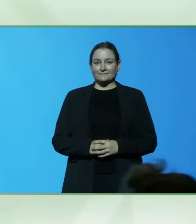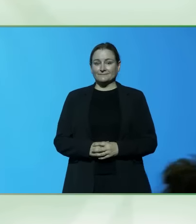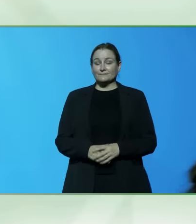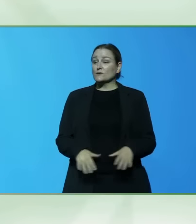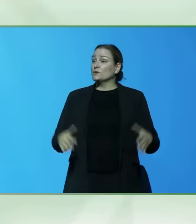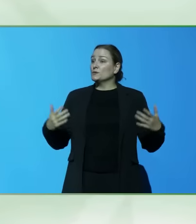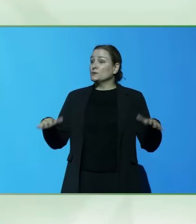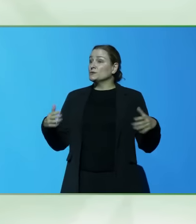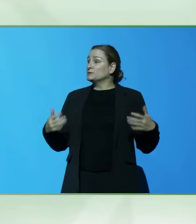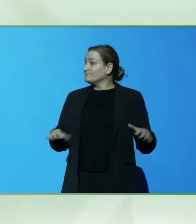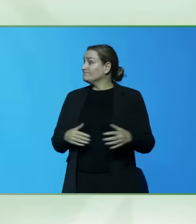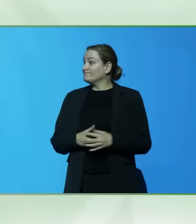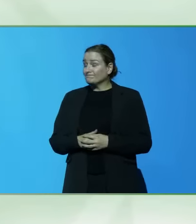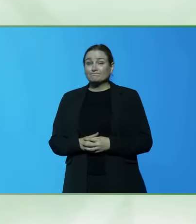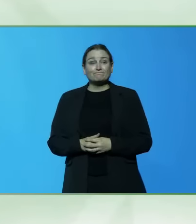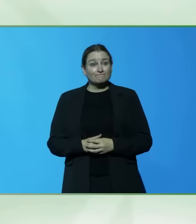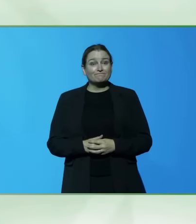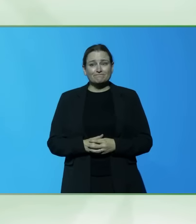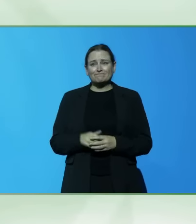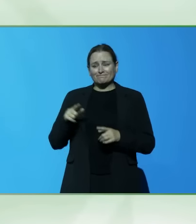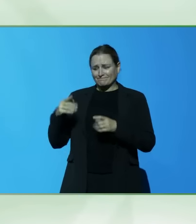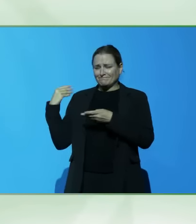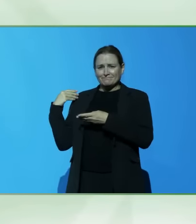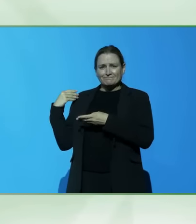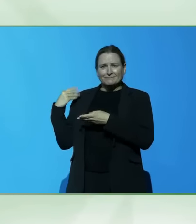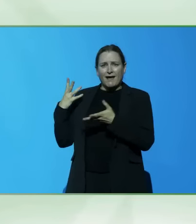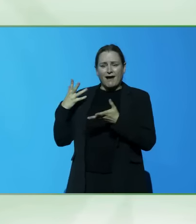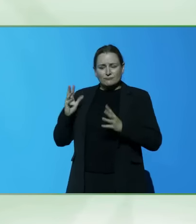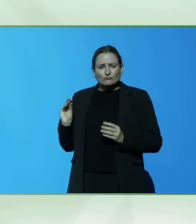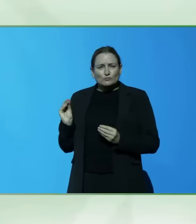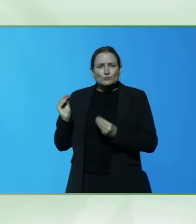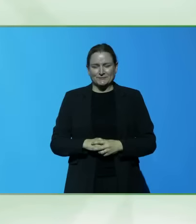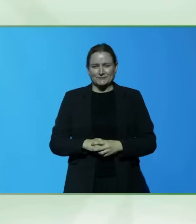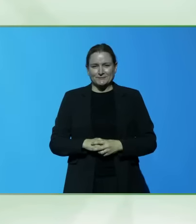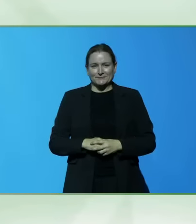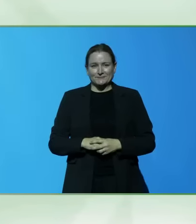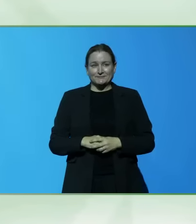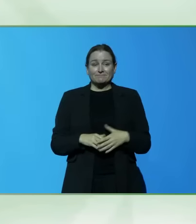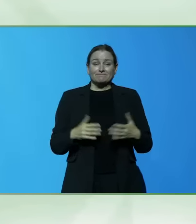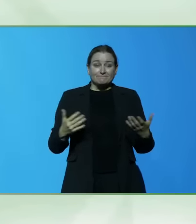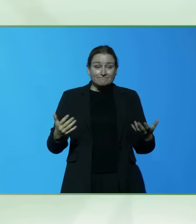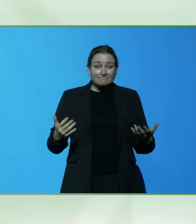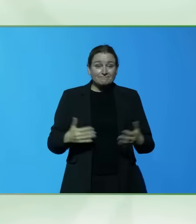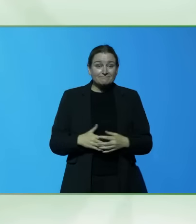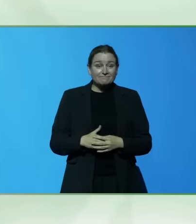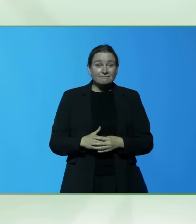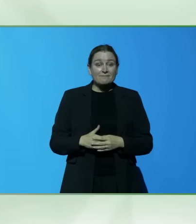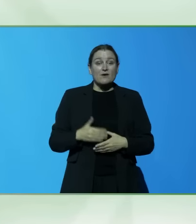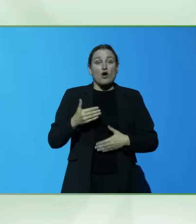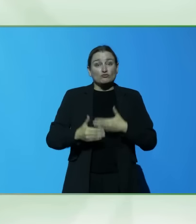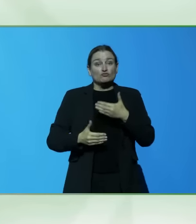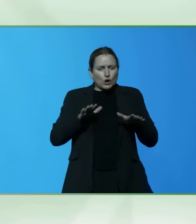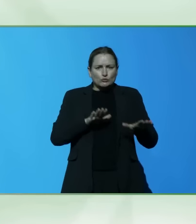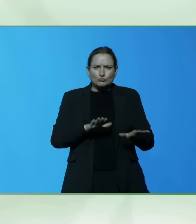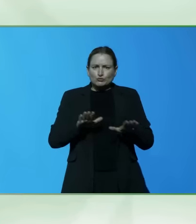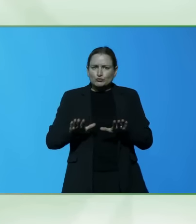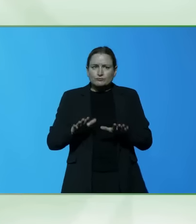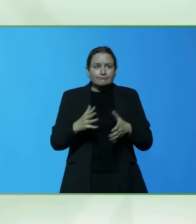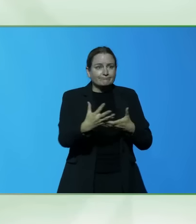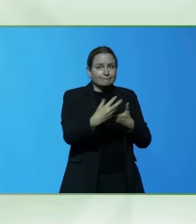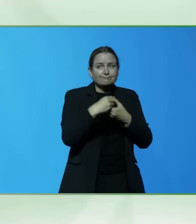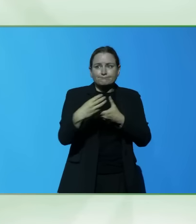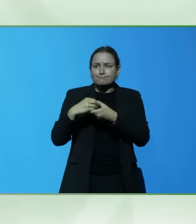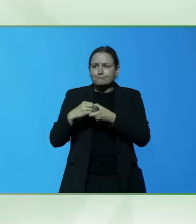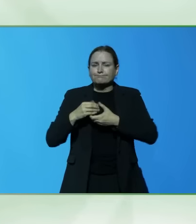Impressed by the young generation shaping the future. I swim in circles. I'm a Paralympic swimmer. And what I've